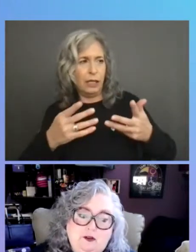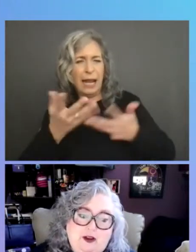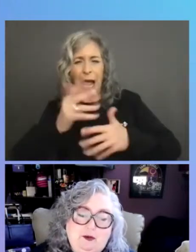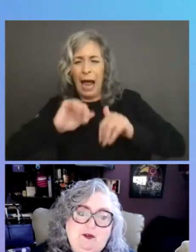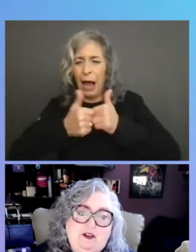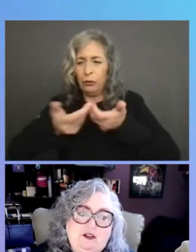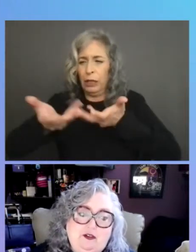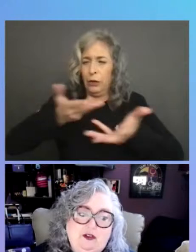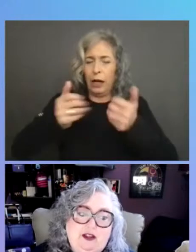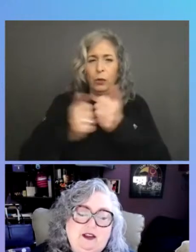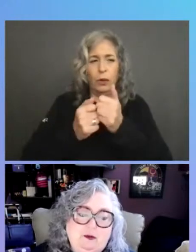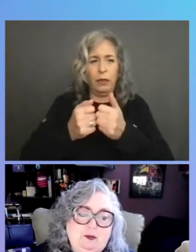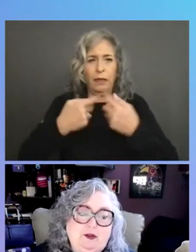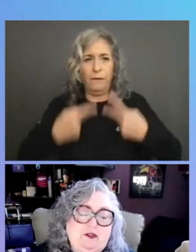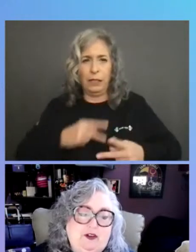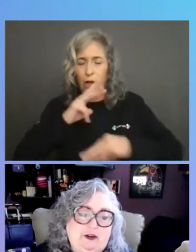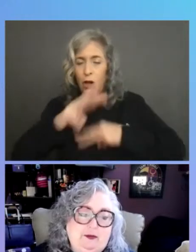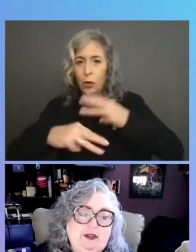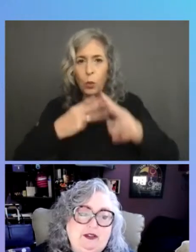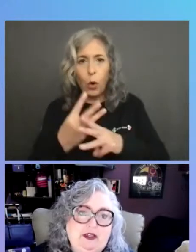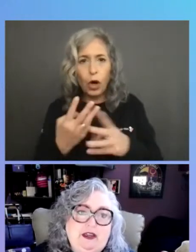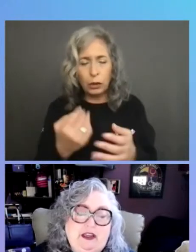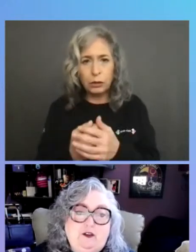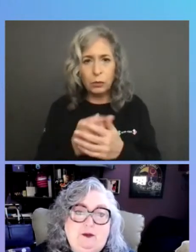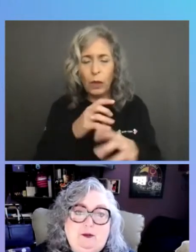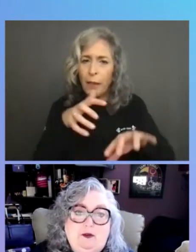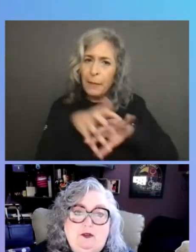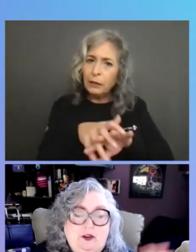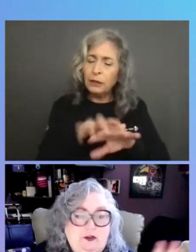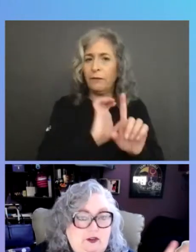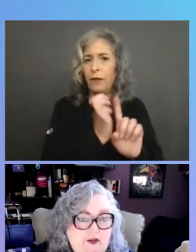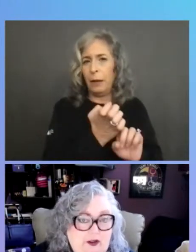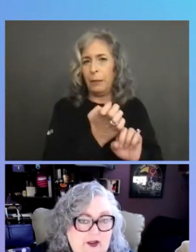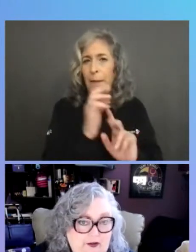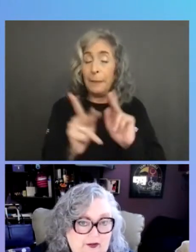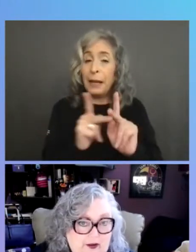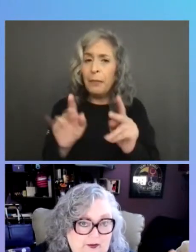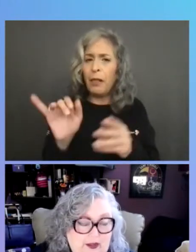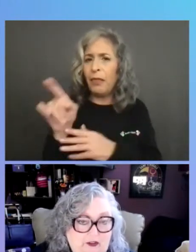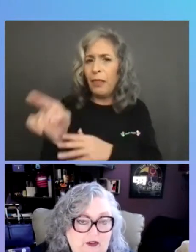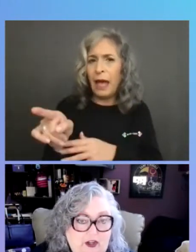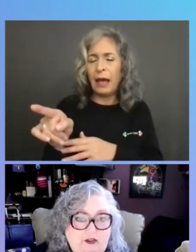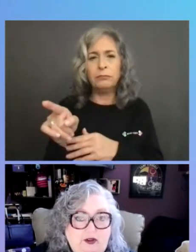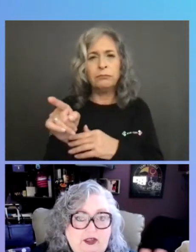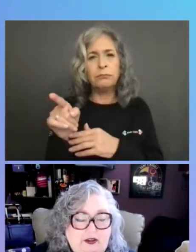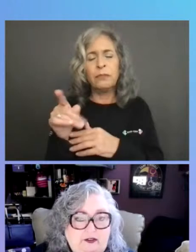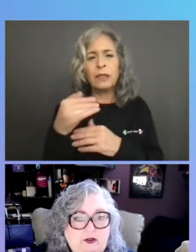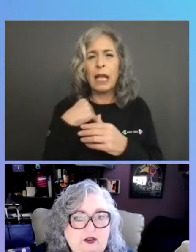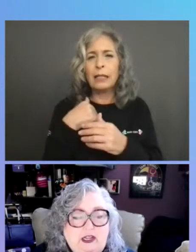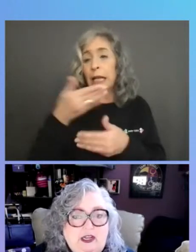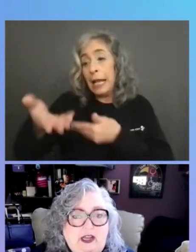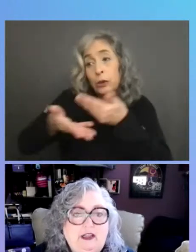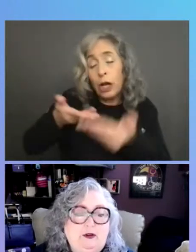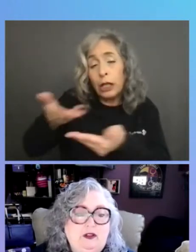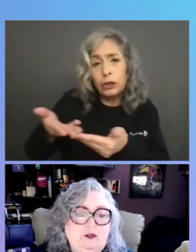the certified professional and accessible built environment is for people. There's an introductory, an associate, and an expert level. So